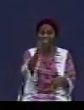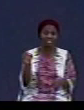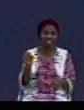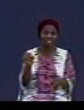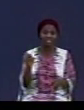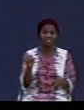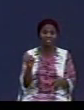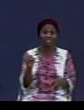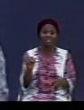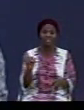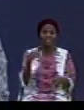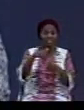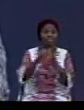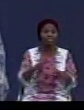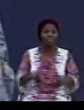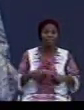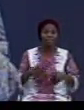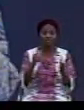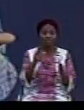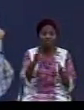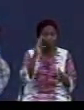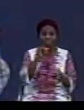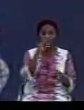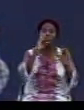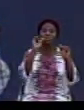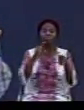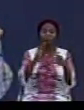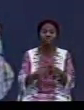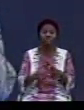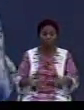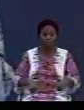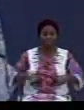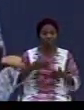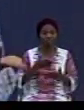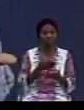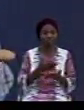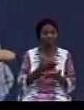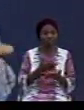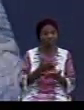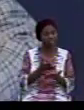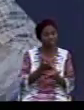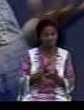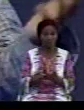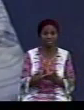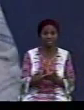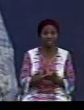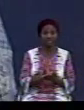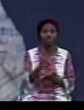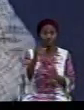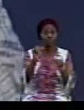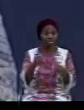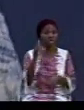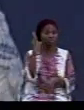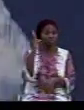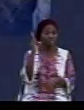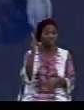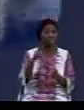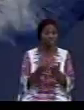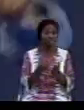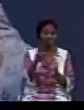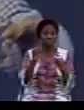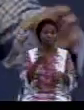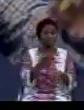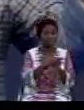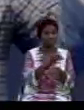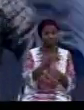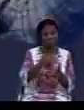You'll not be able to live right. You can preach it. You can declare it. You can counsel it. You can tell